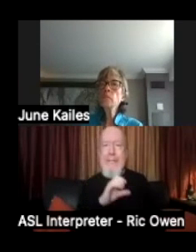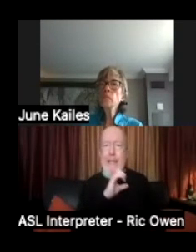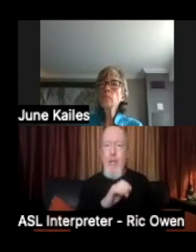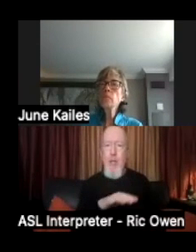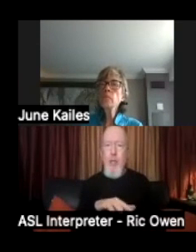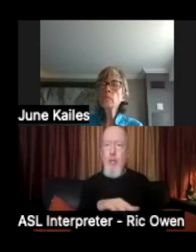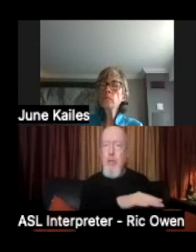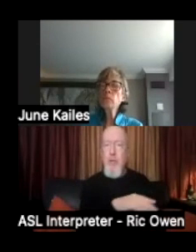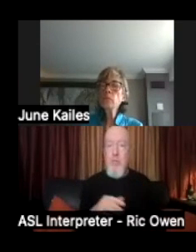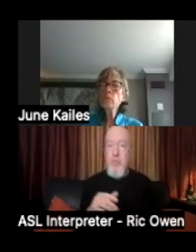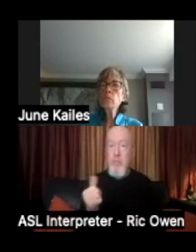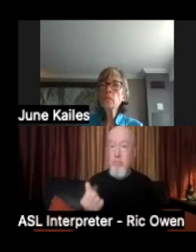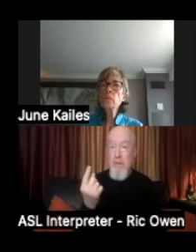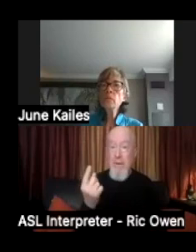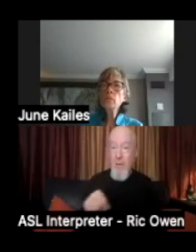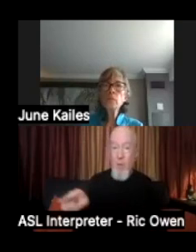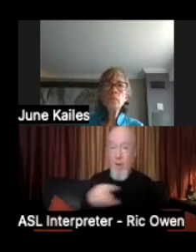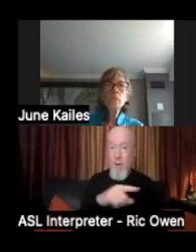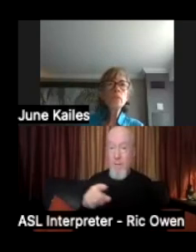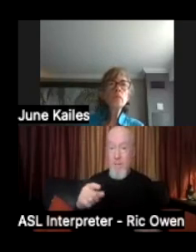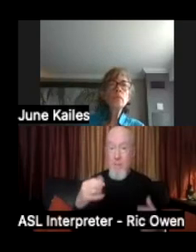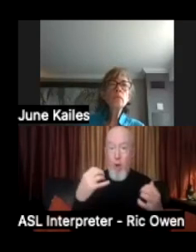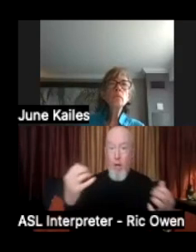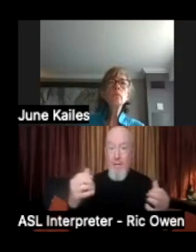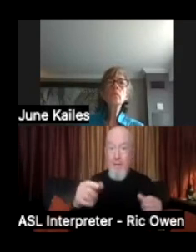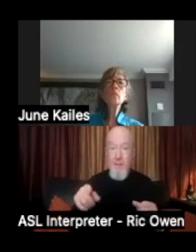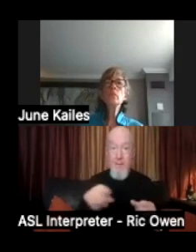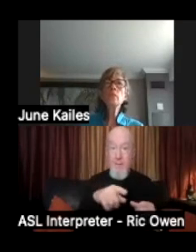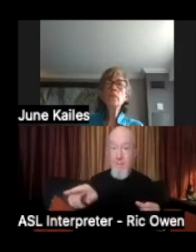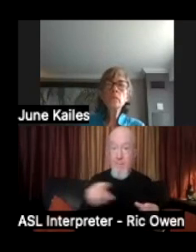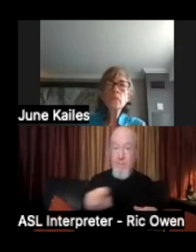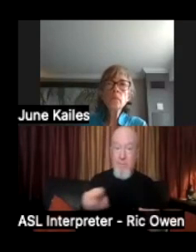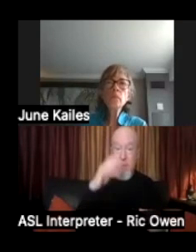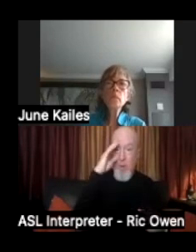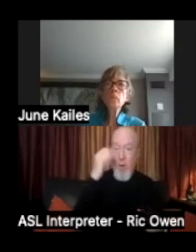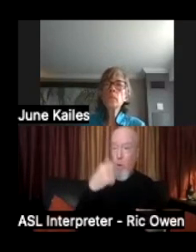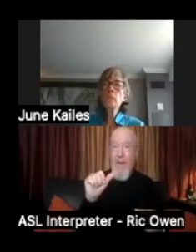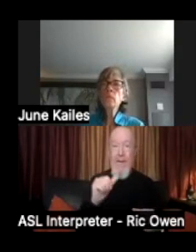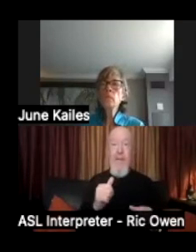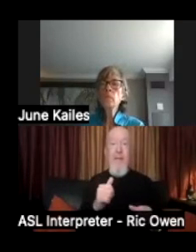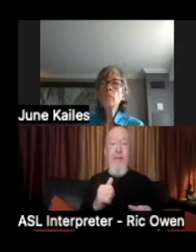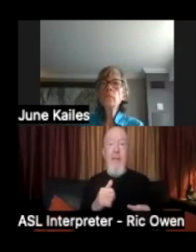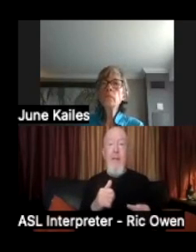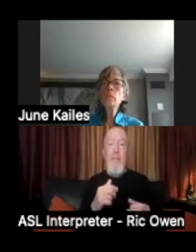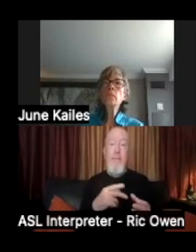Does anyone on the call know of any preparedness